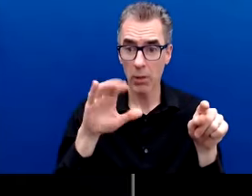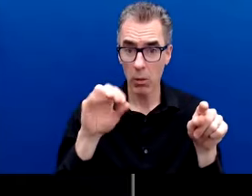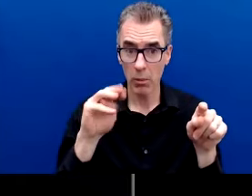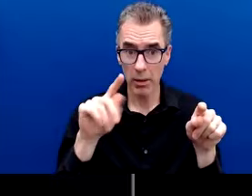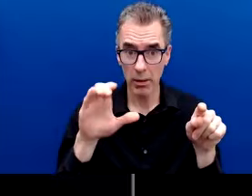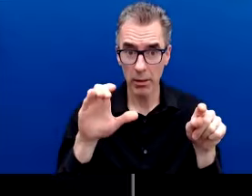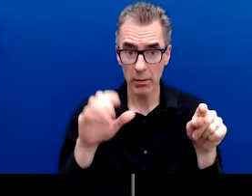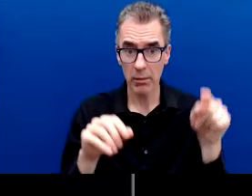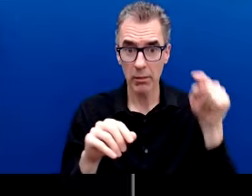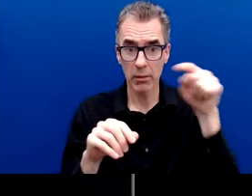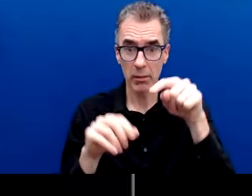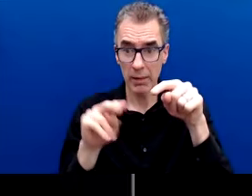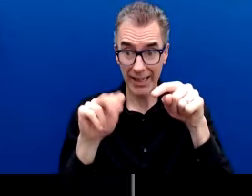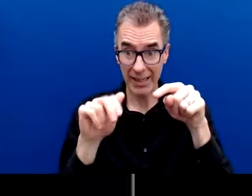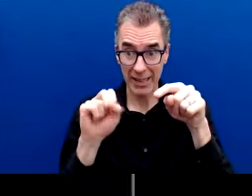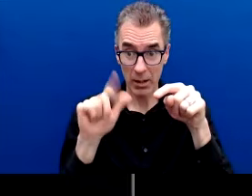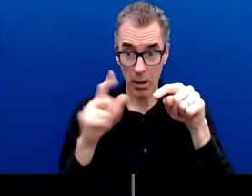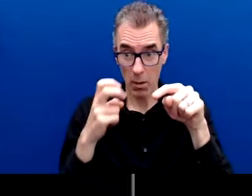the nasal bones,